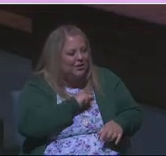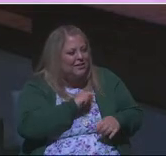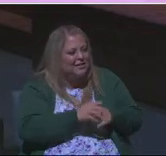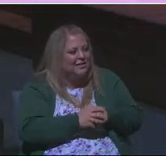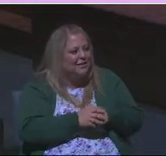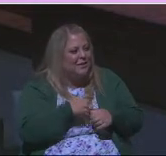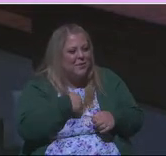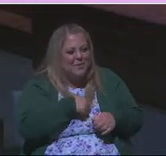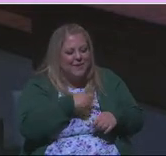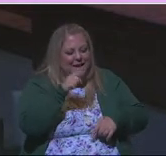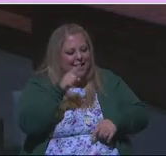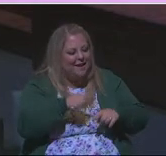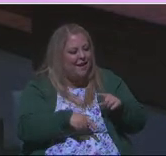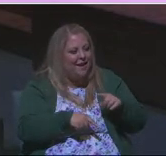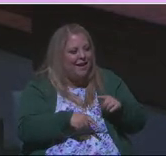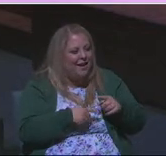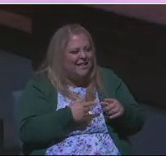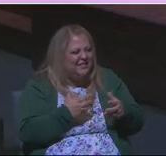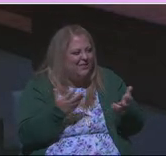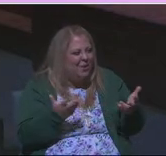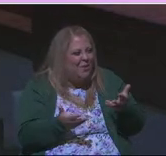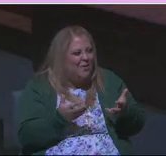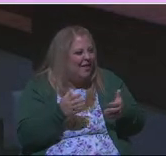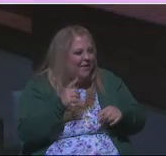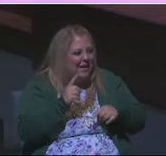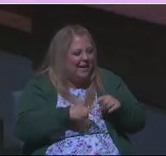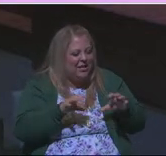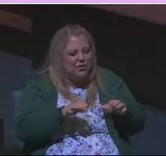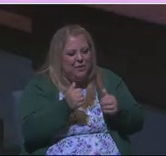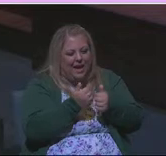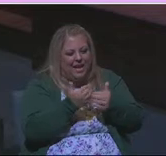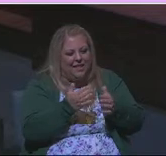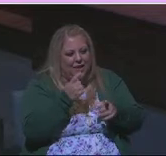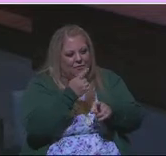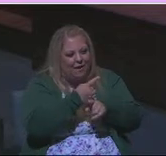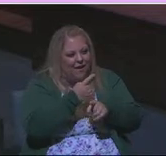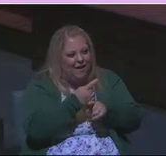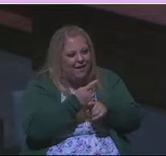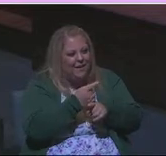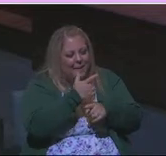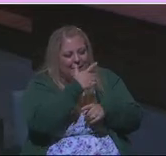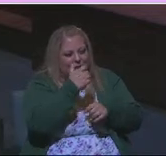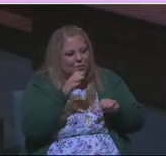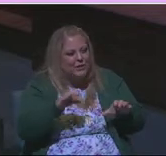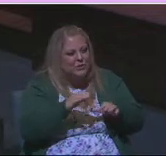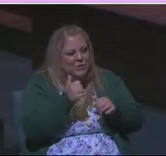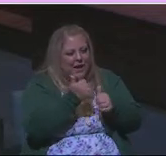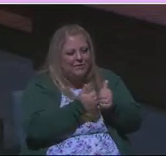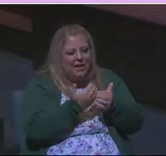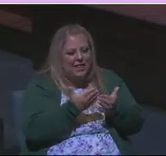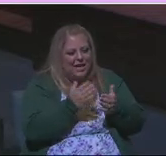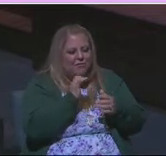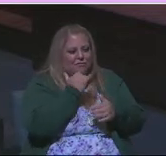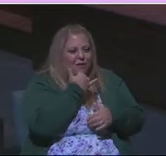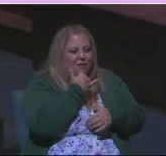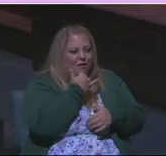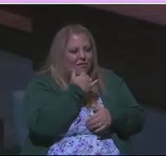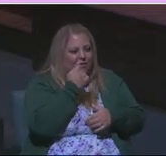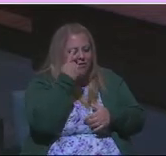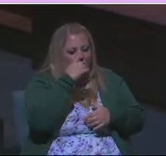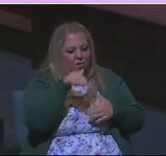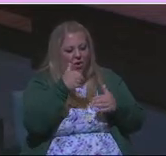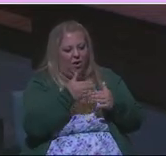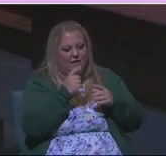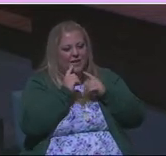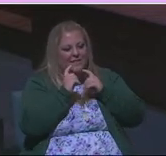We can't, and it's almost like we can't do anything right because we do everything wrong. For all have sinned and come short of